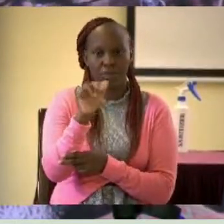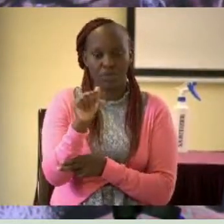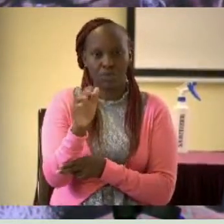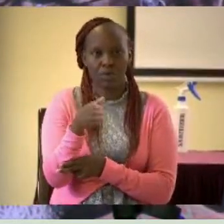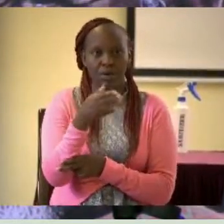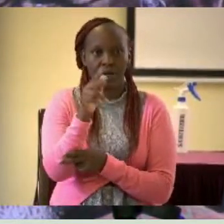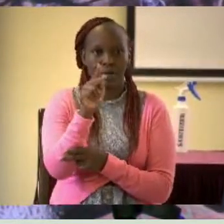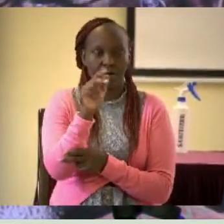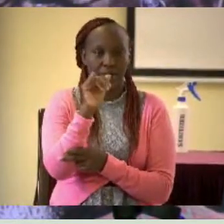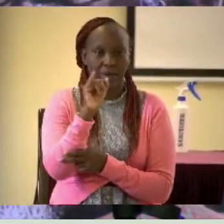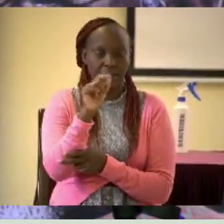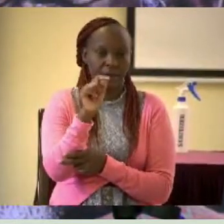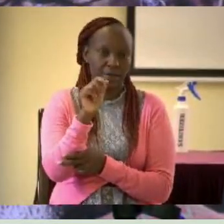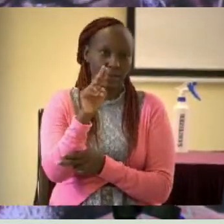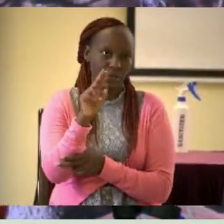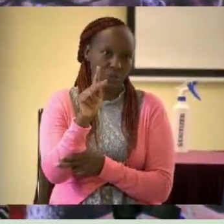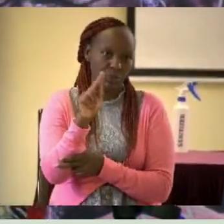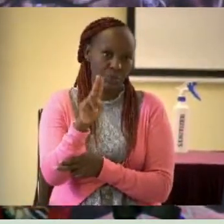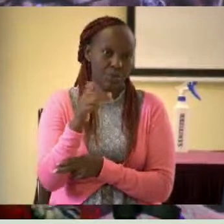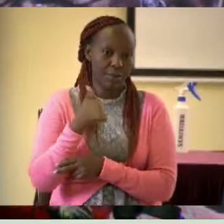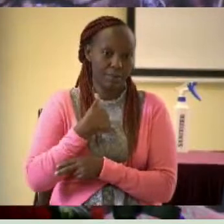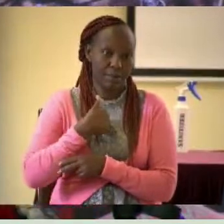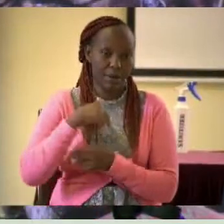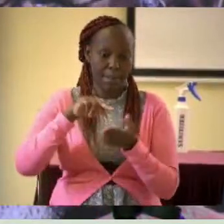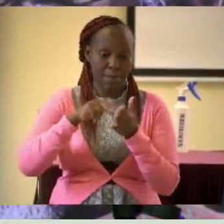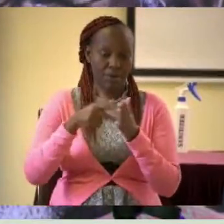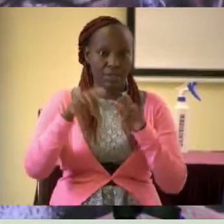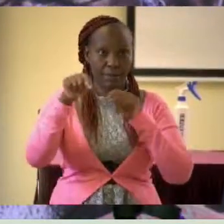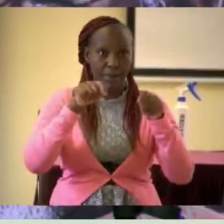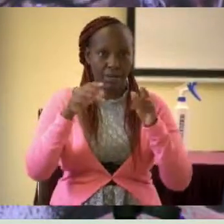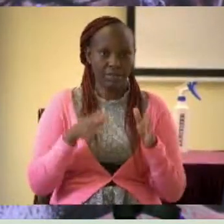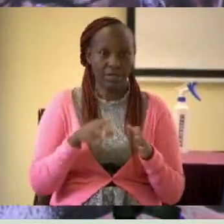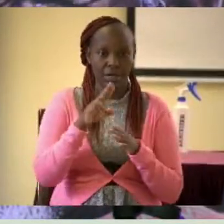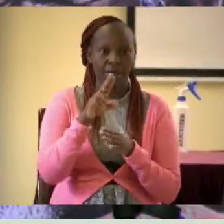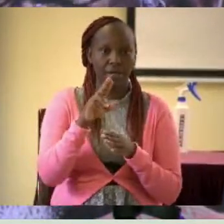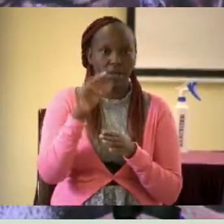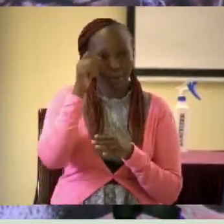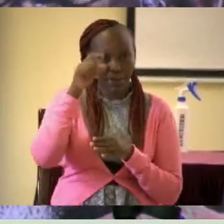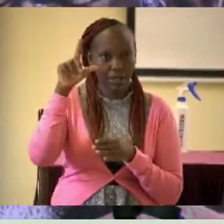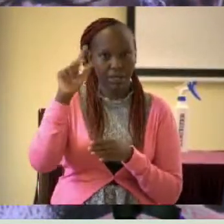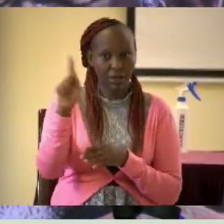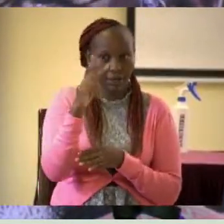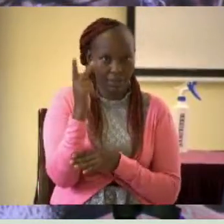wa Kenya. And I'm here to make